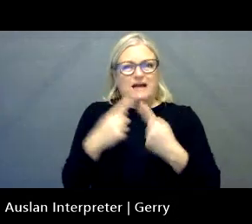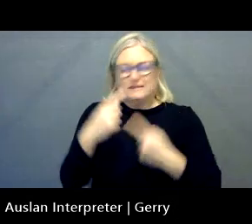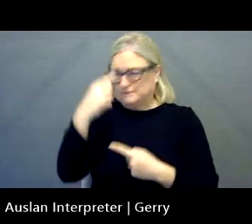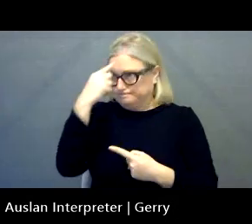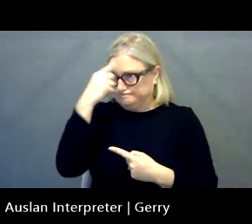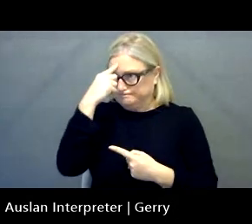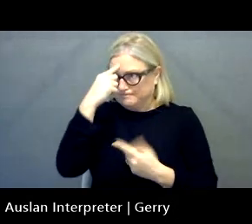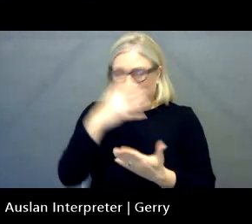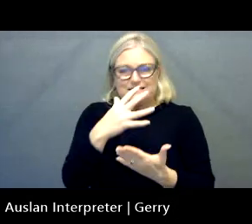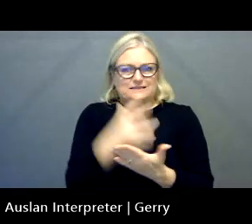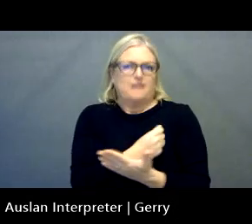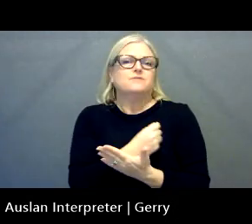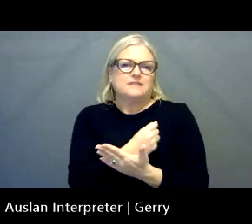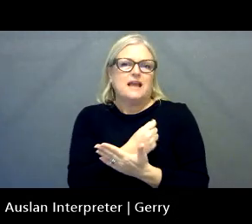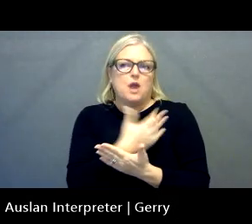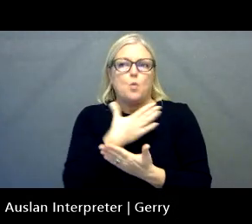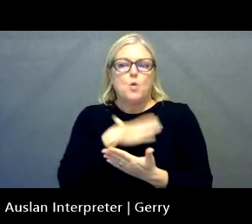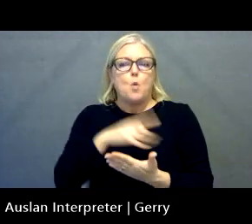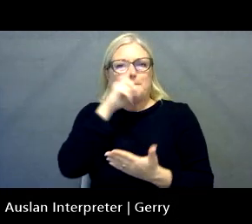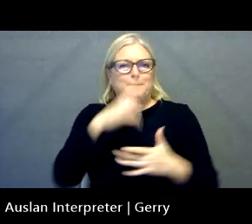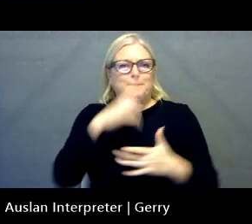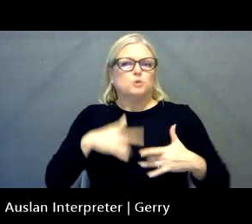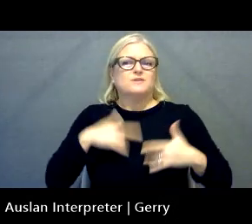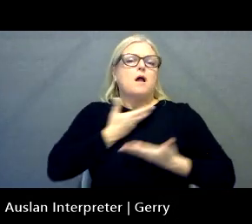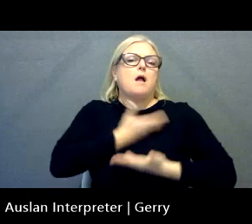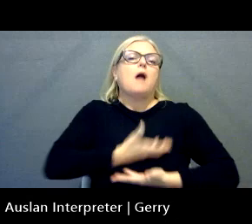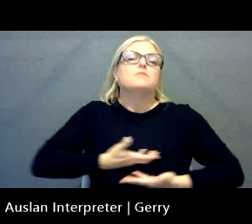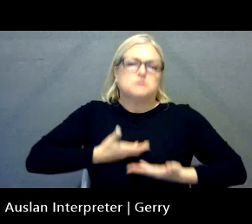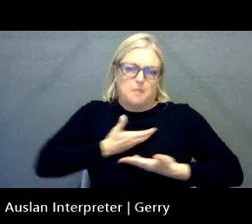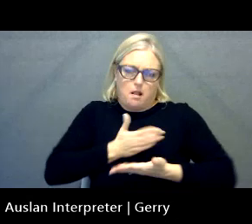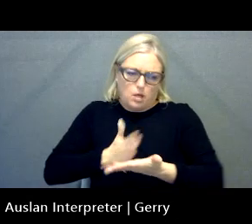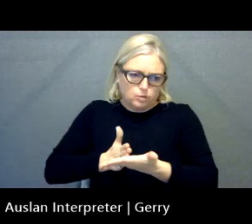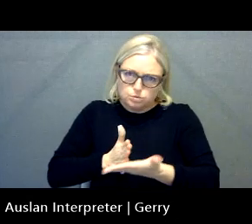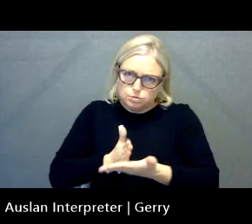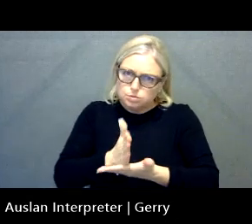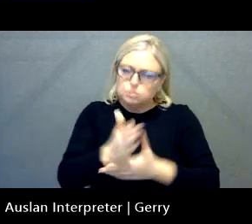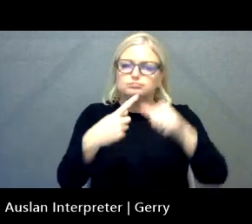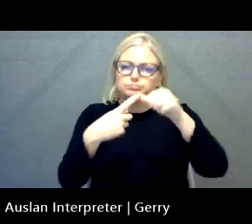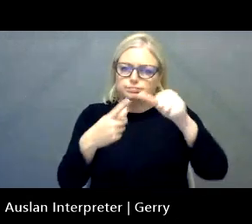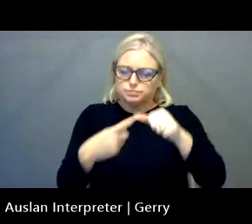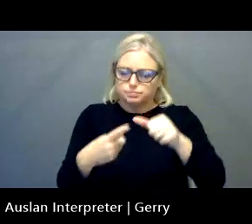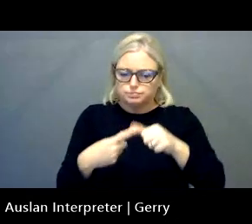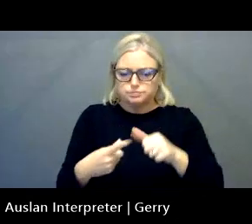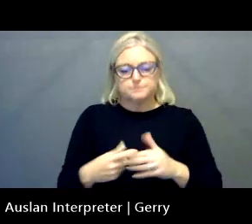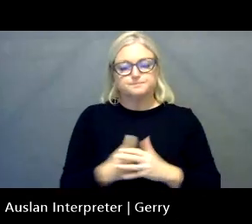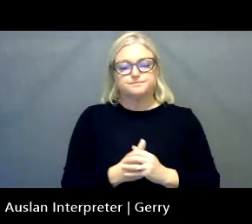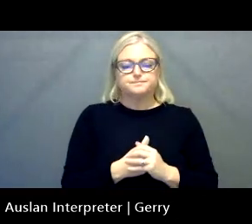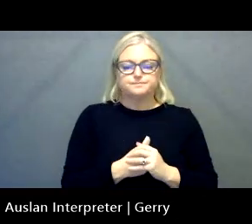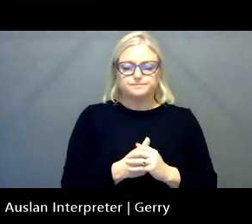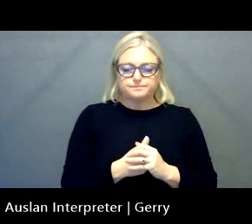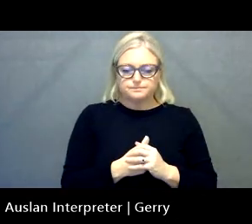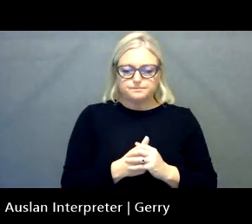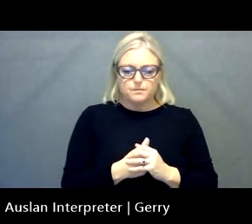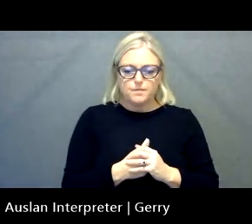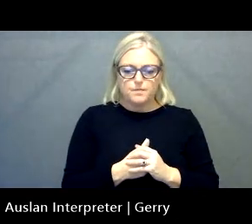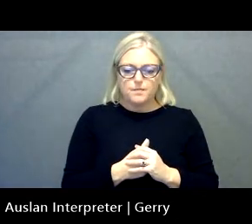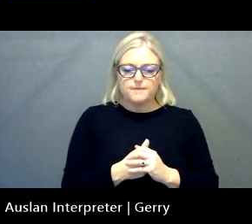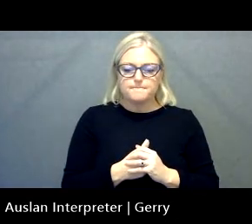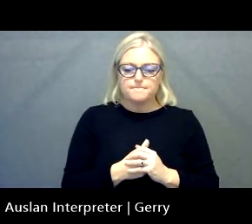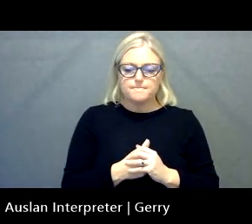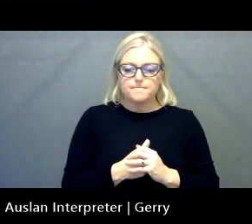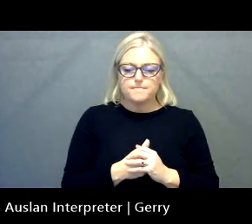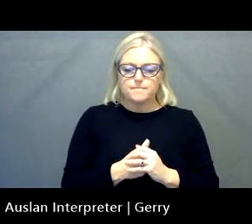again reiterated here when we were doing the DCE survey. The final slide, gang. So one of the things